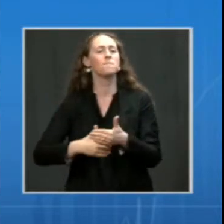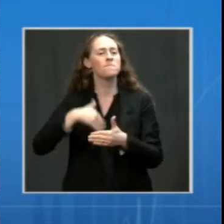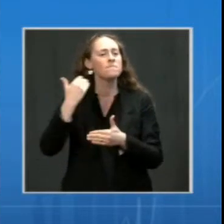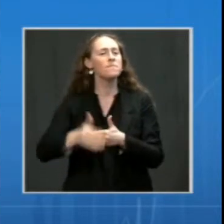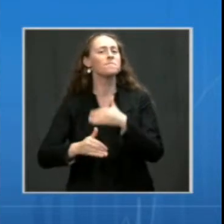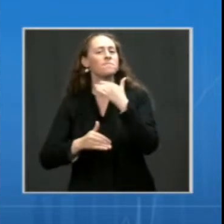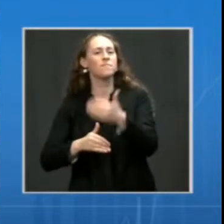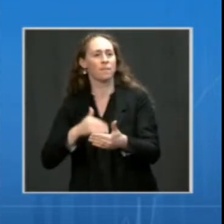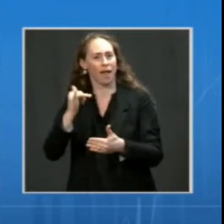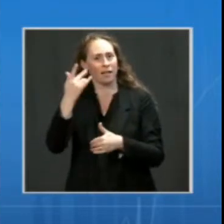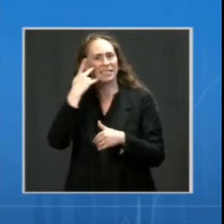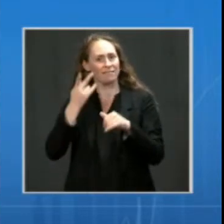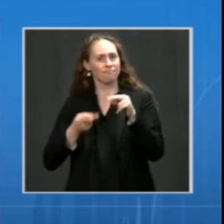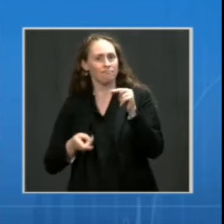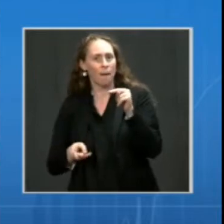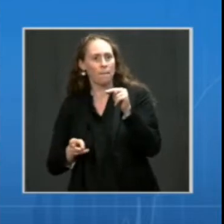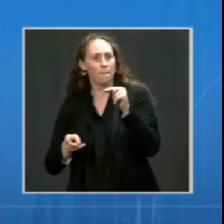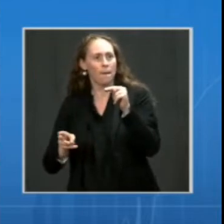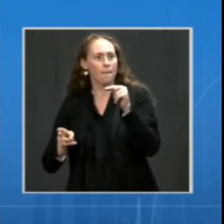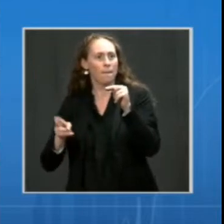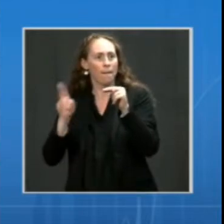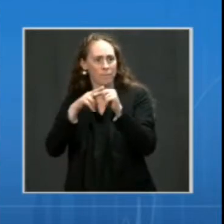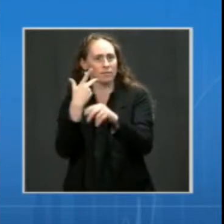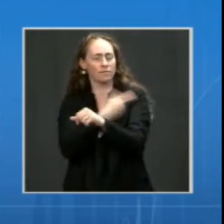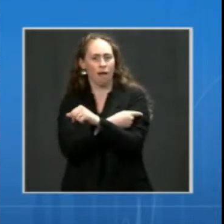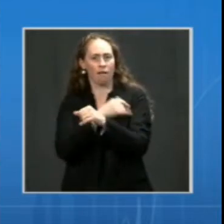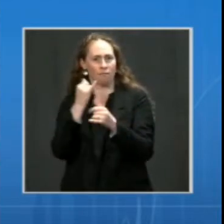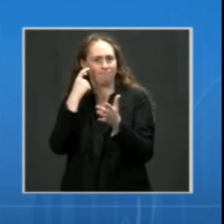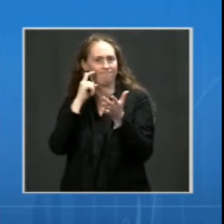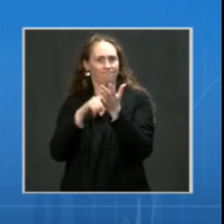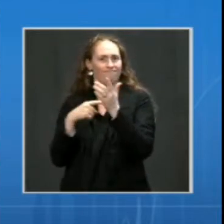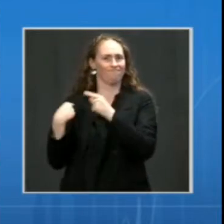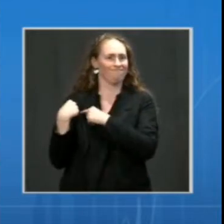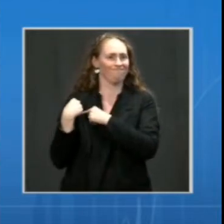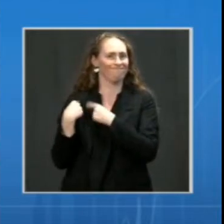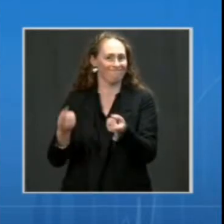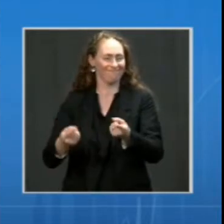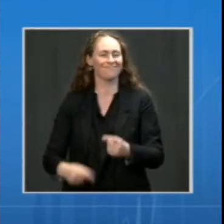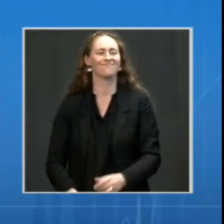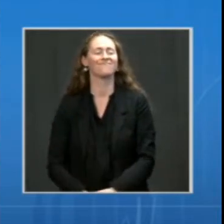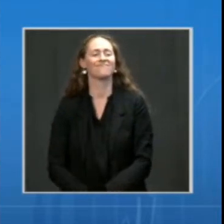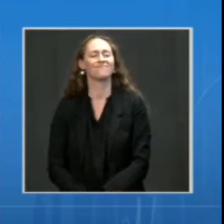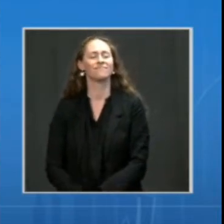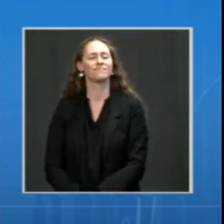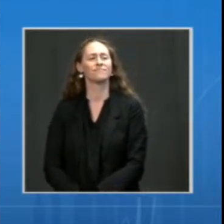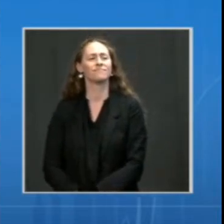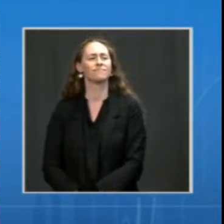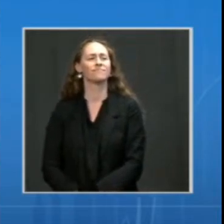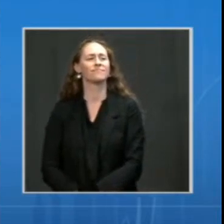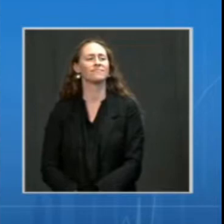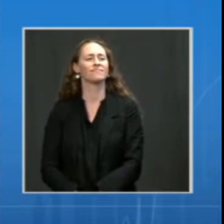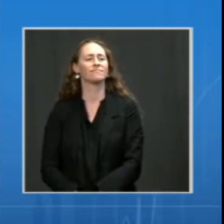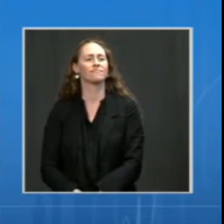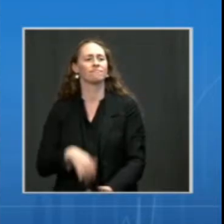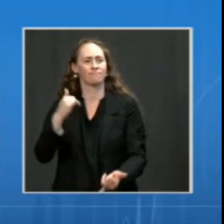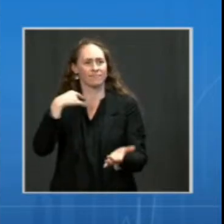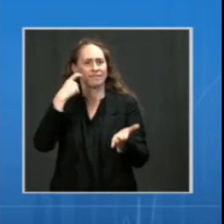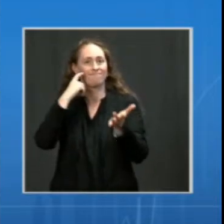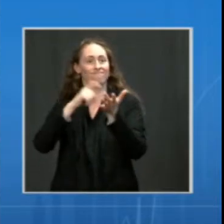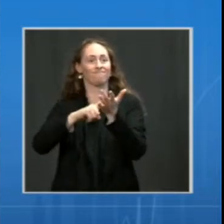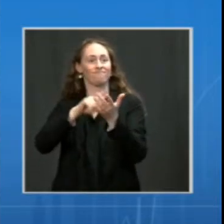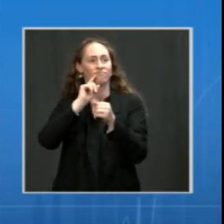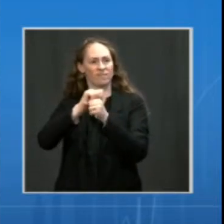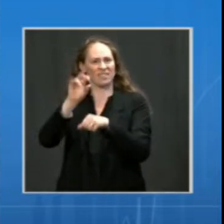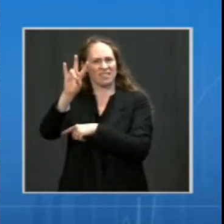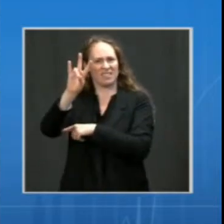Amraki gifted a sub, Snehal gifted a sub, Xavier signed up, Sobe signed up, Queen,